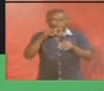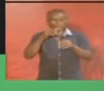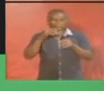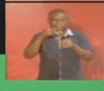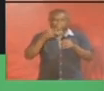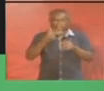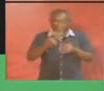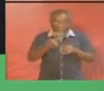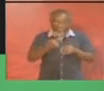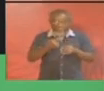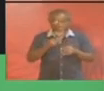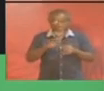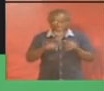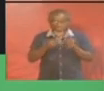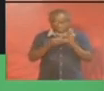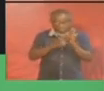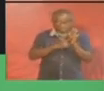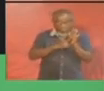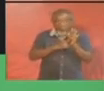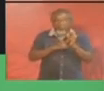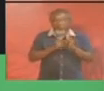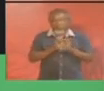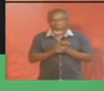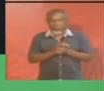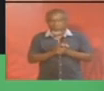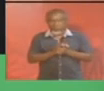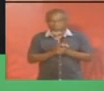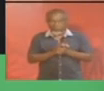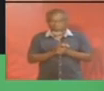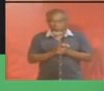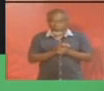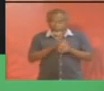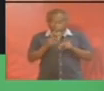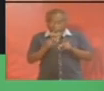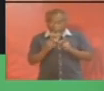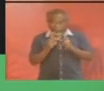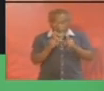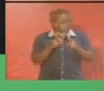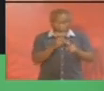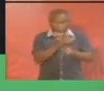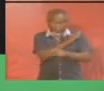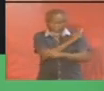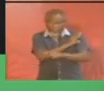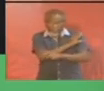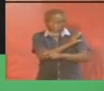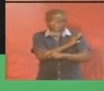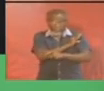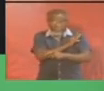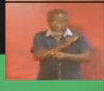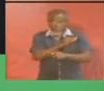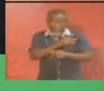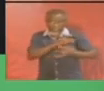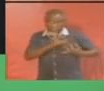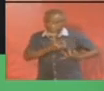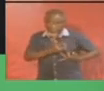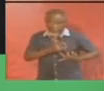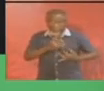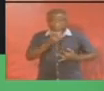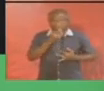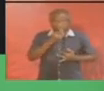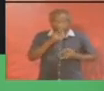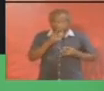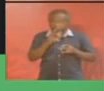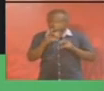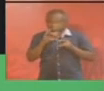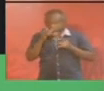that persons who are registered for NCD clinics, for example, heart patients and diabetes patients, they will be inoculated for